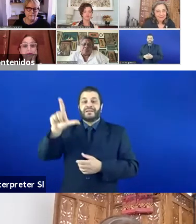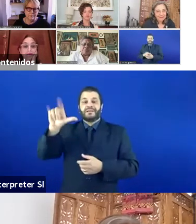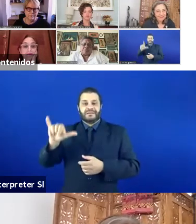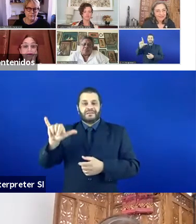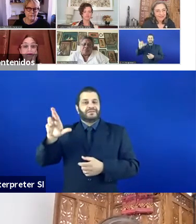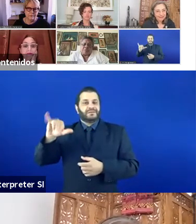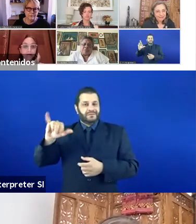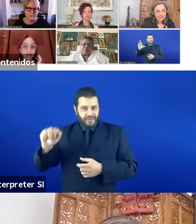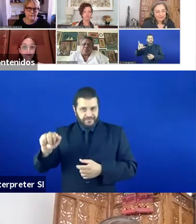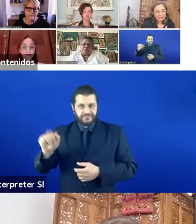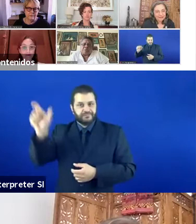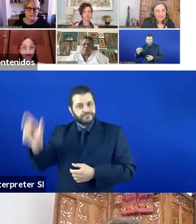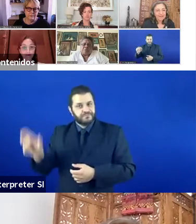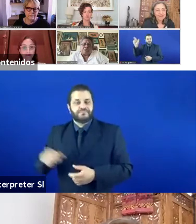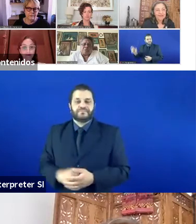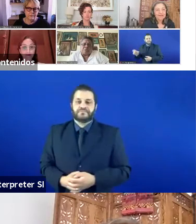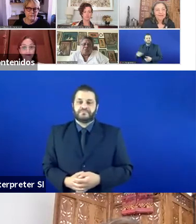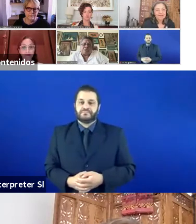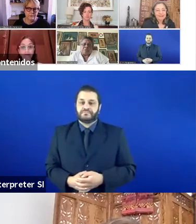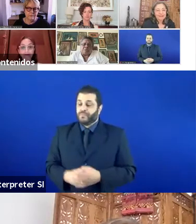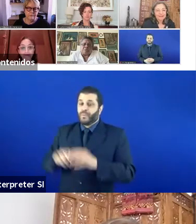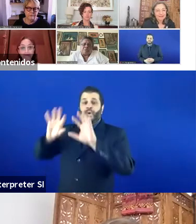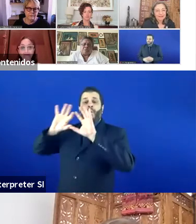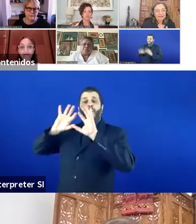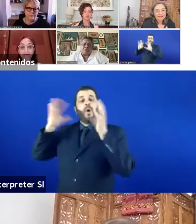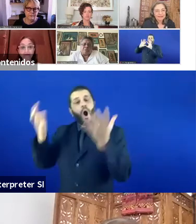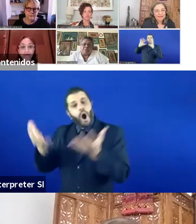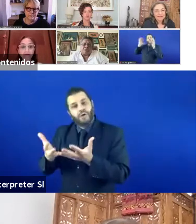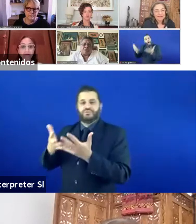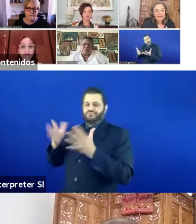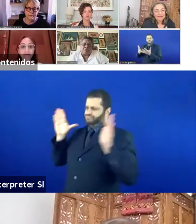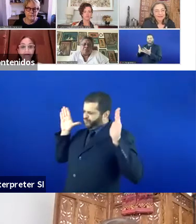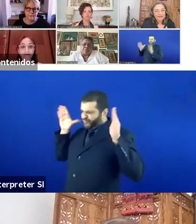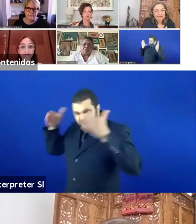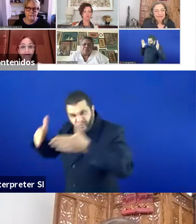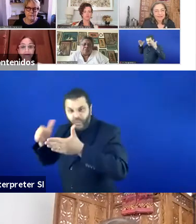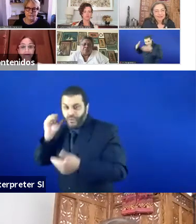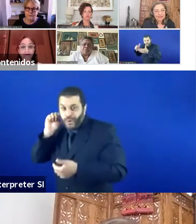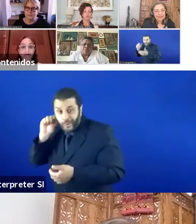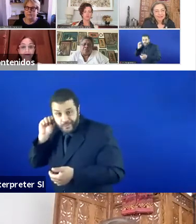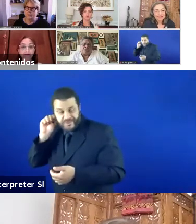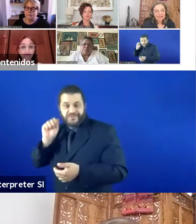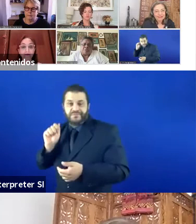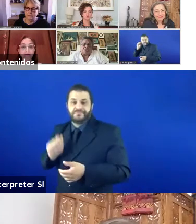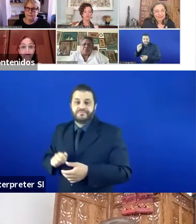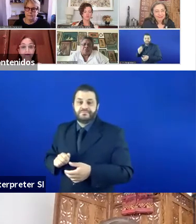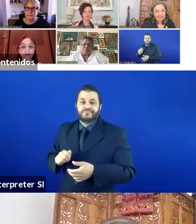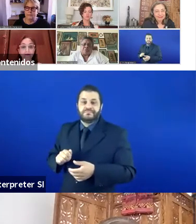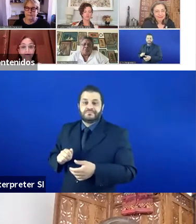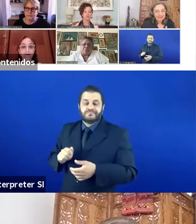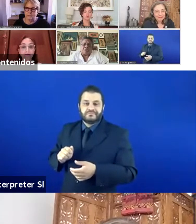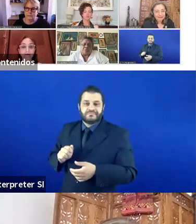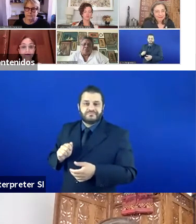the International Center for Research on Women. Next is Ms. Myrna Cunningham, co-founder and vice